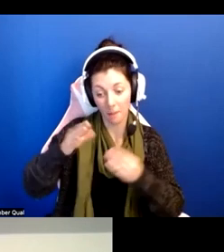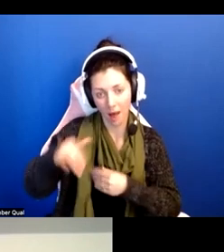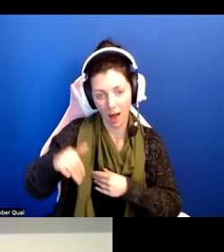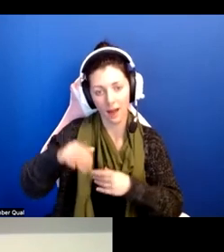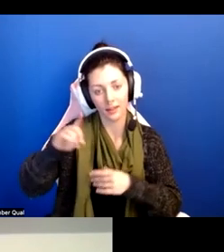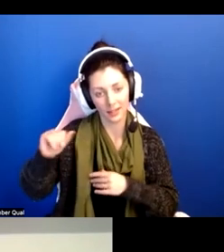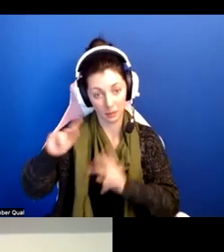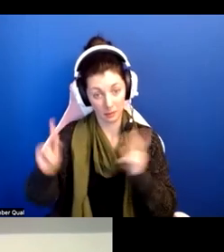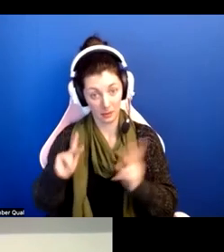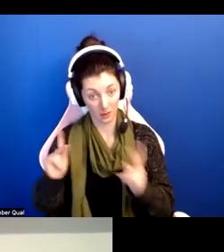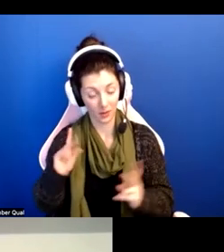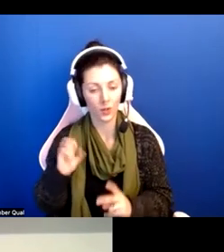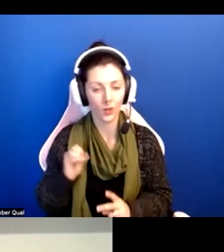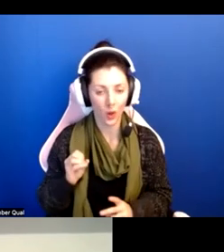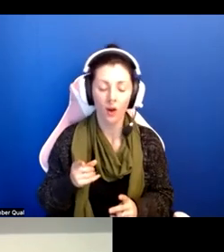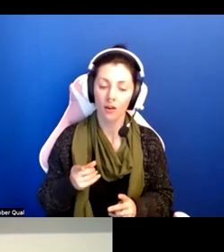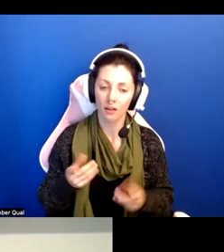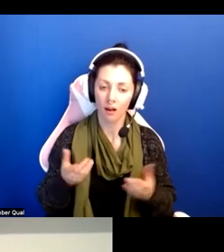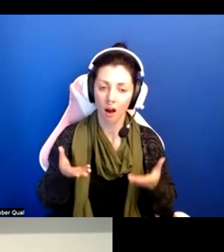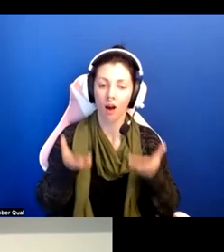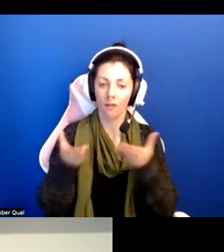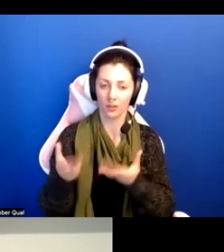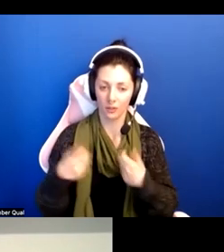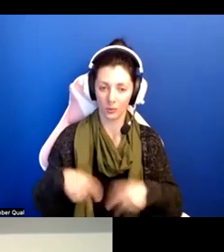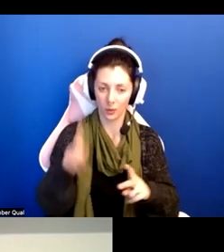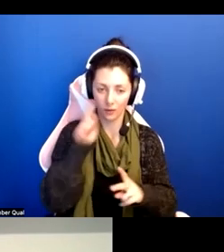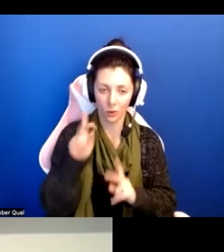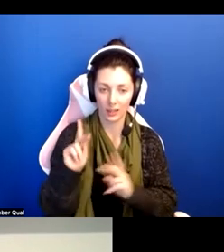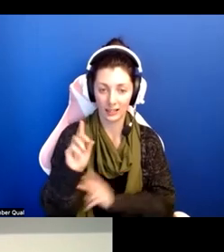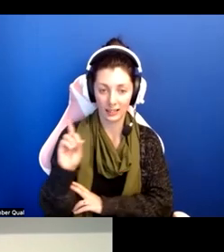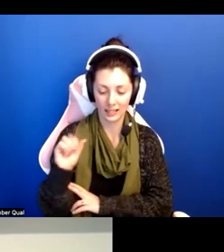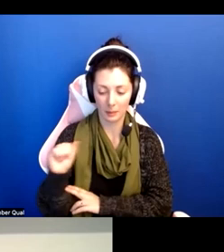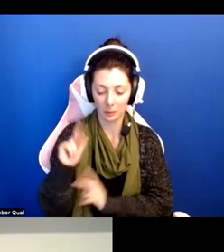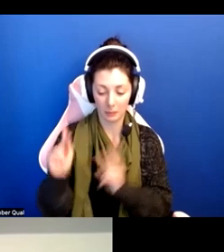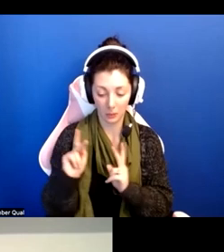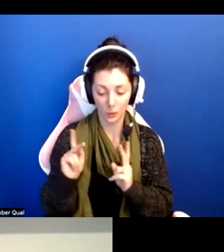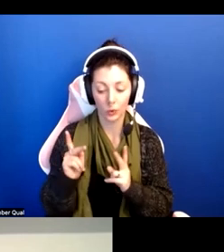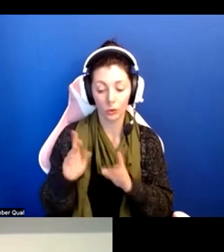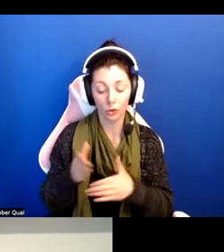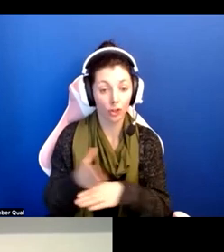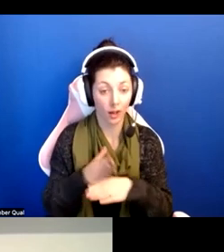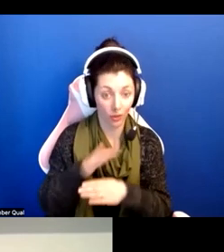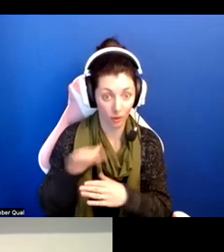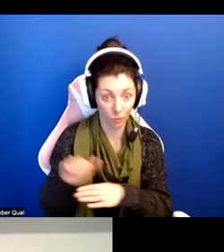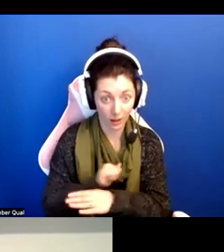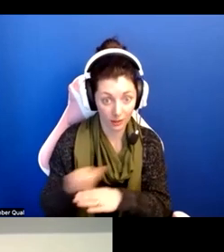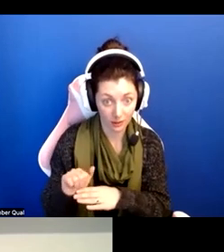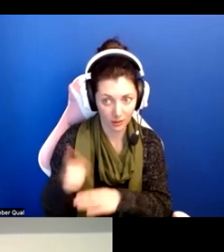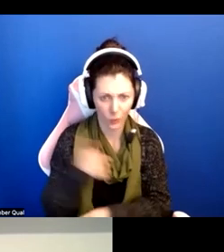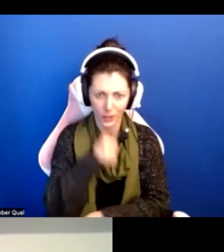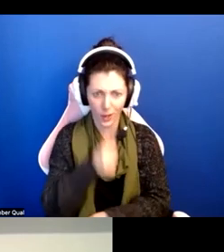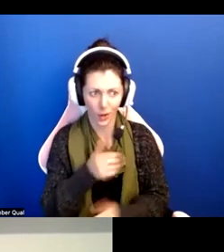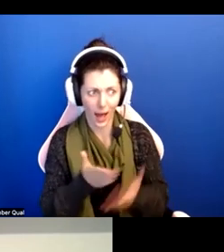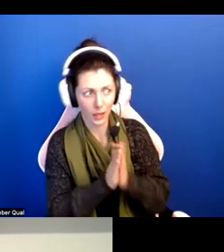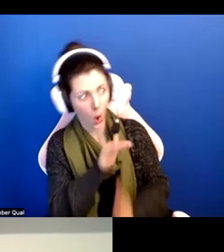disabled artists to share their practice with only a disabled audience. We don't check if you're disabled at the door, but it is